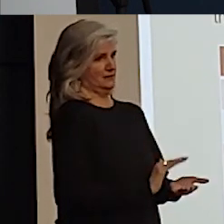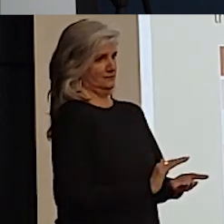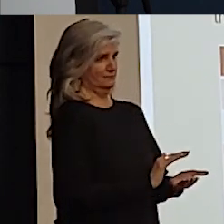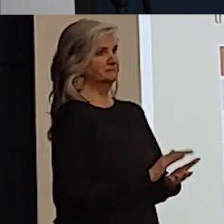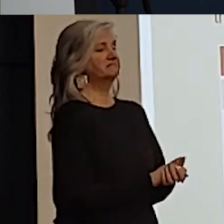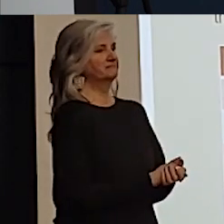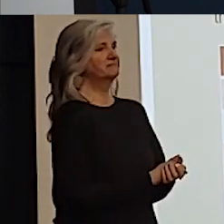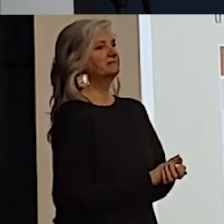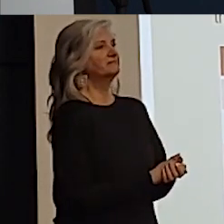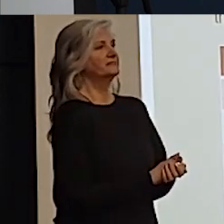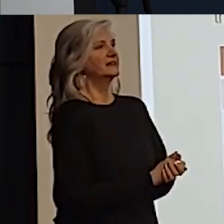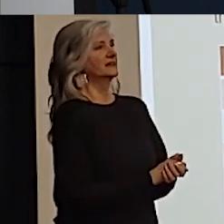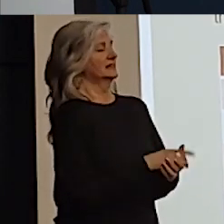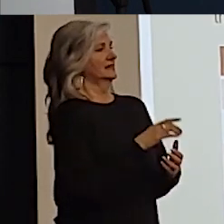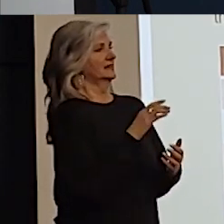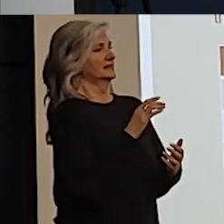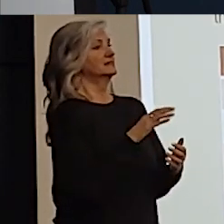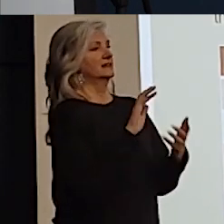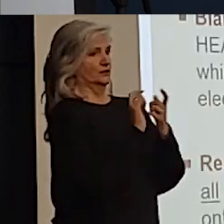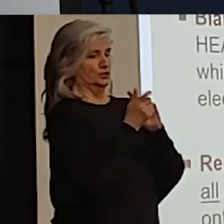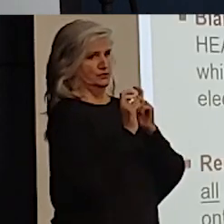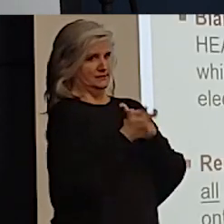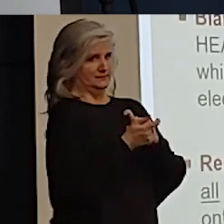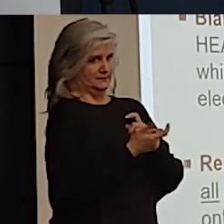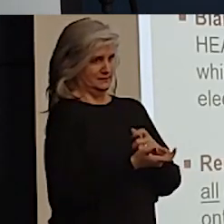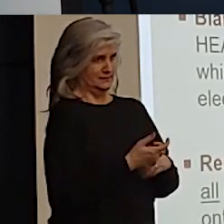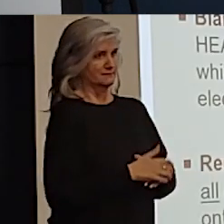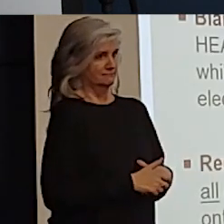necessarily a rate increase, but those are adjustments.